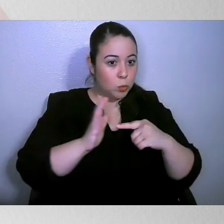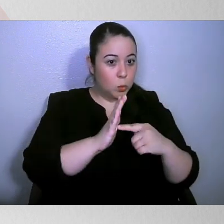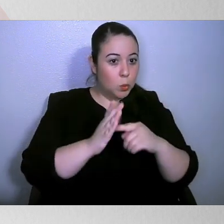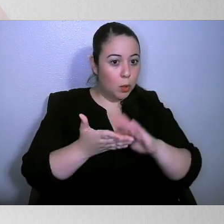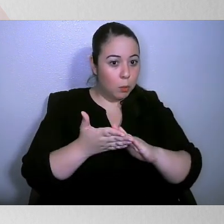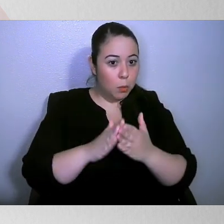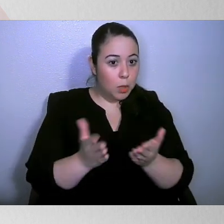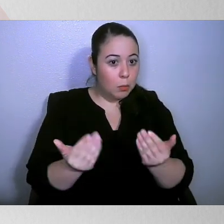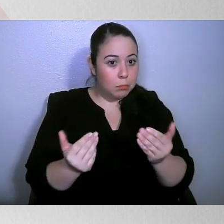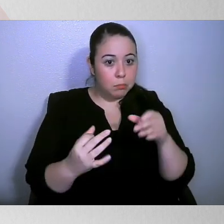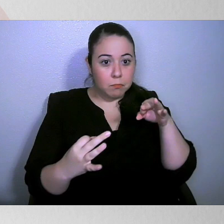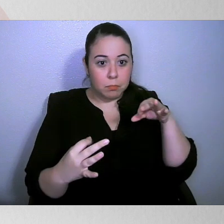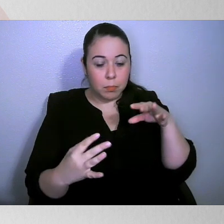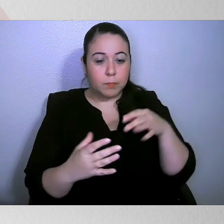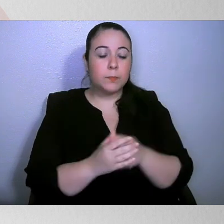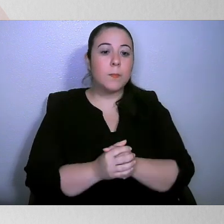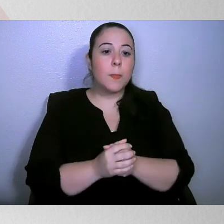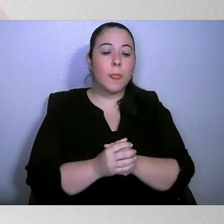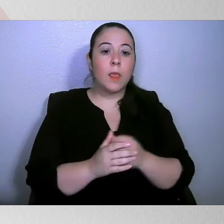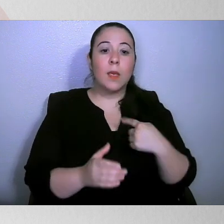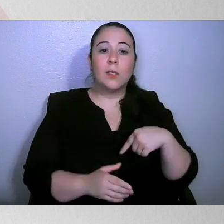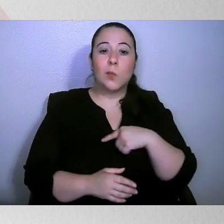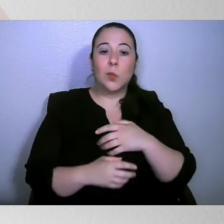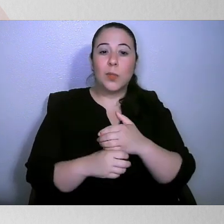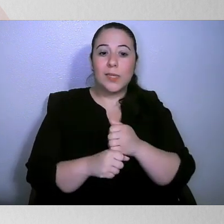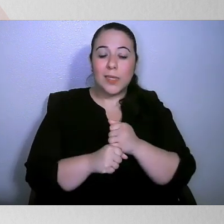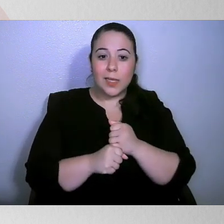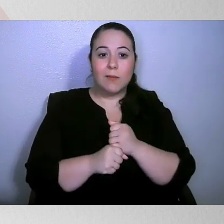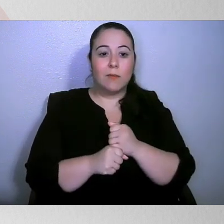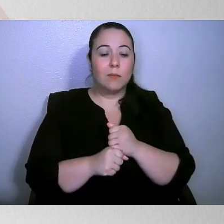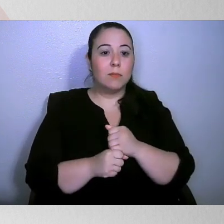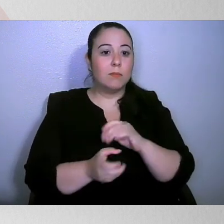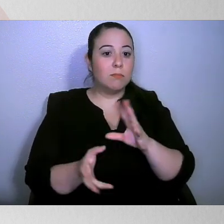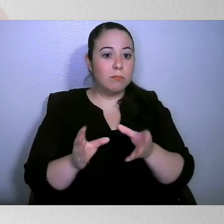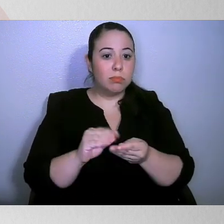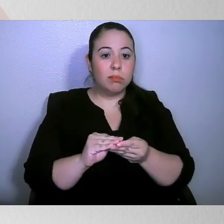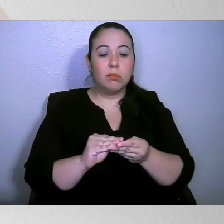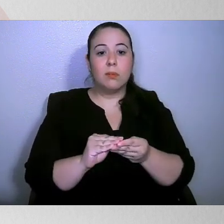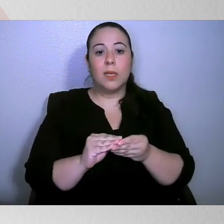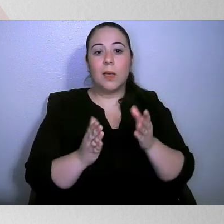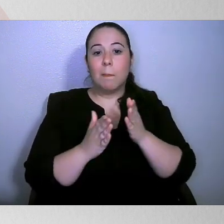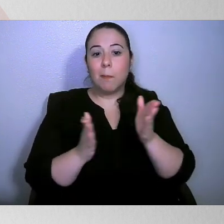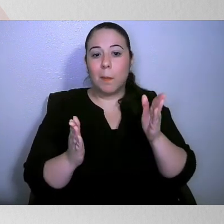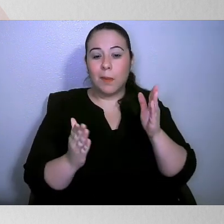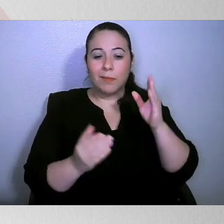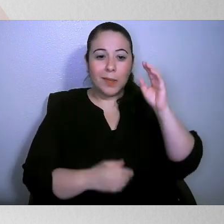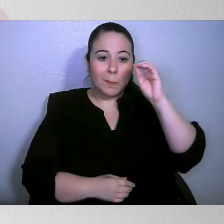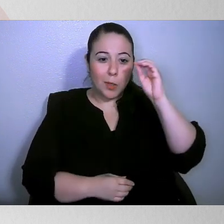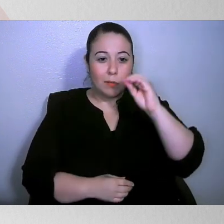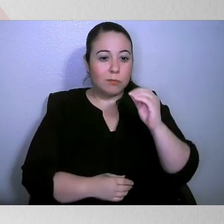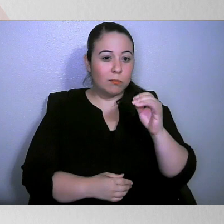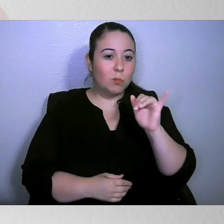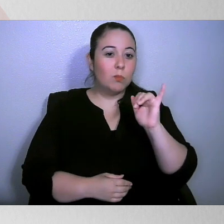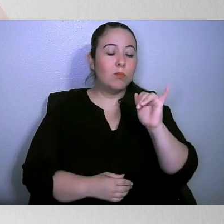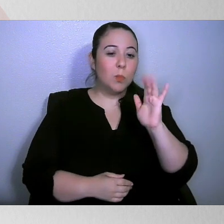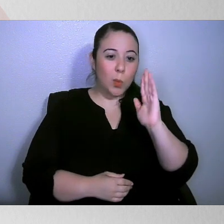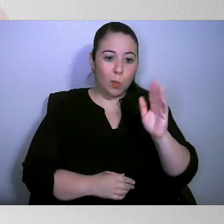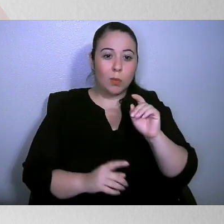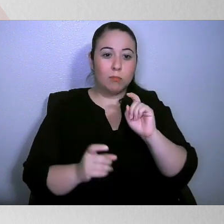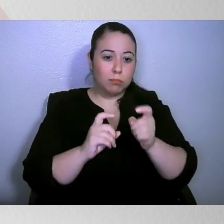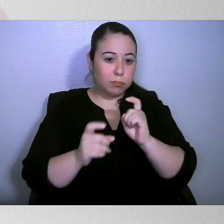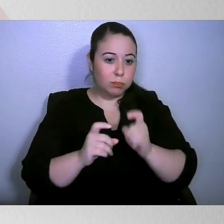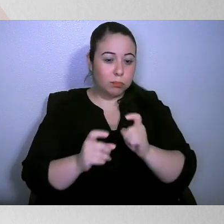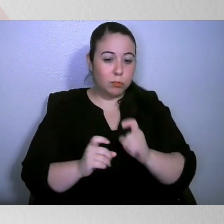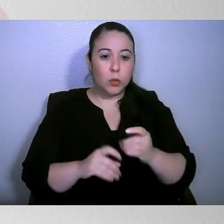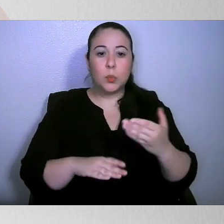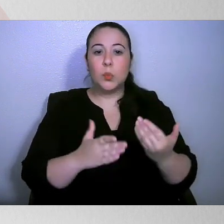plan. As we receive, compile, and review public input and comments on the draft plan, we will incorporate revisions into an updated